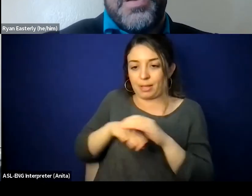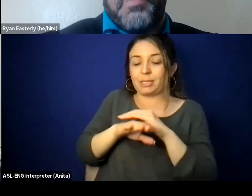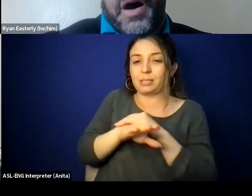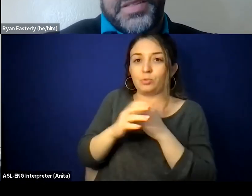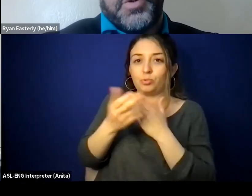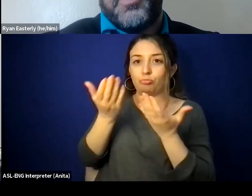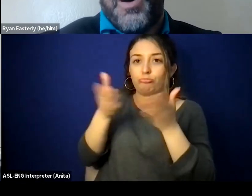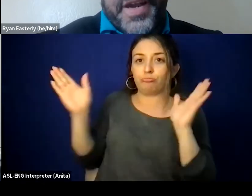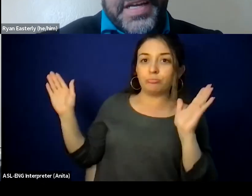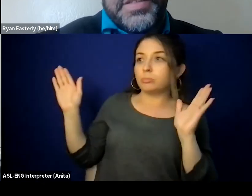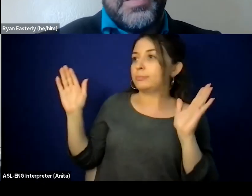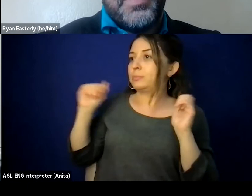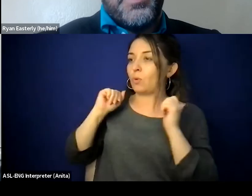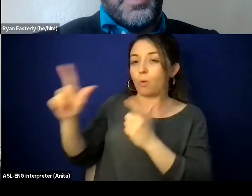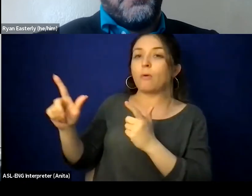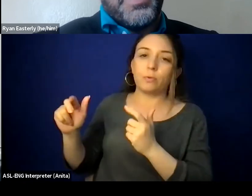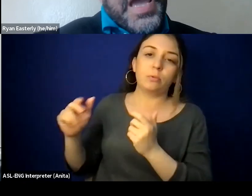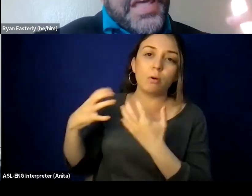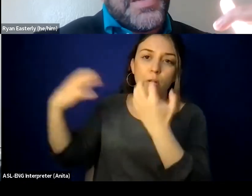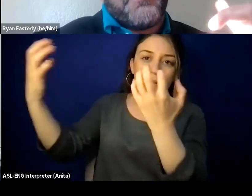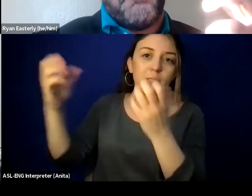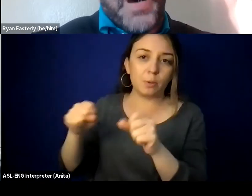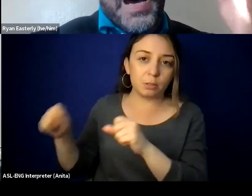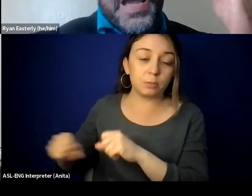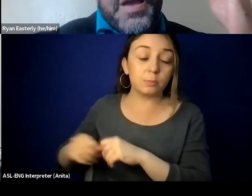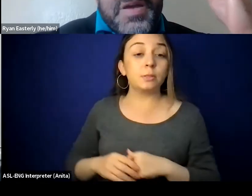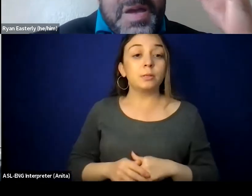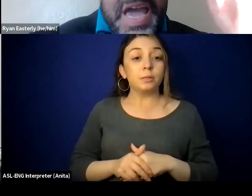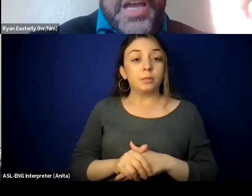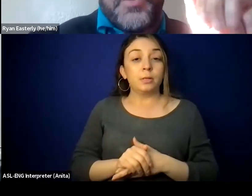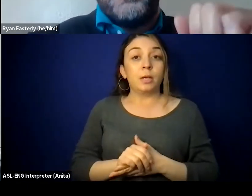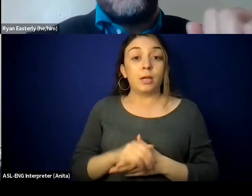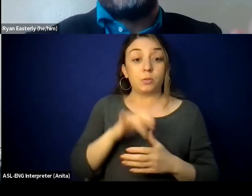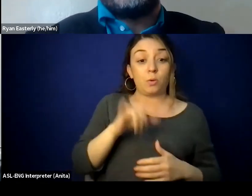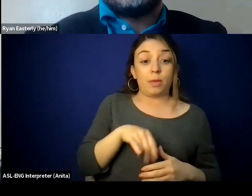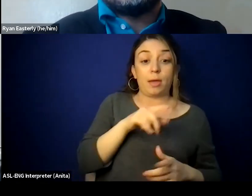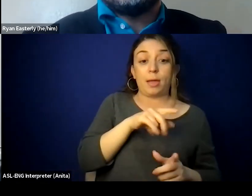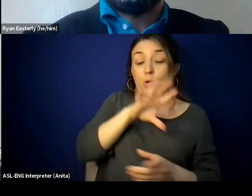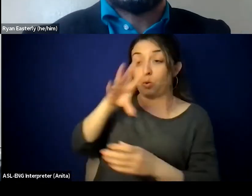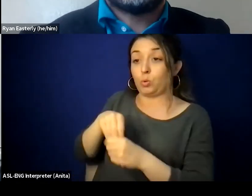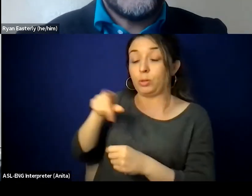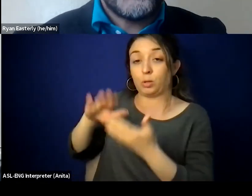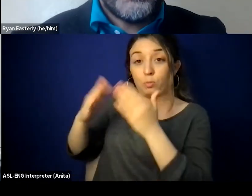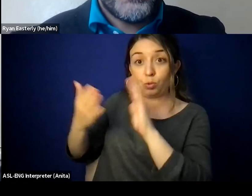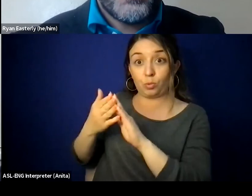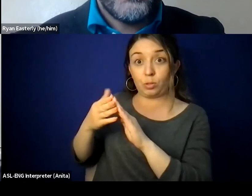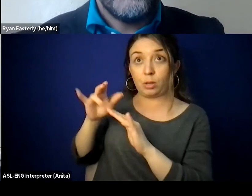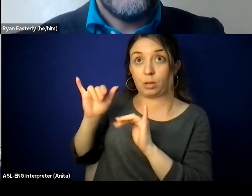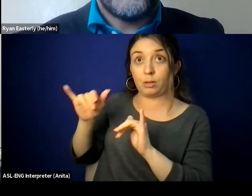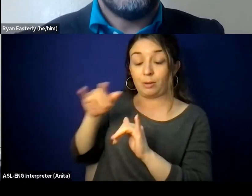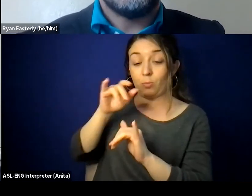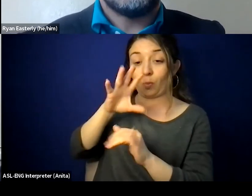broadest possible audience. And then by including the community in your